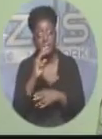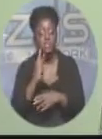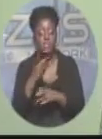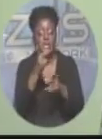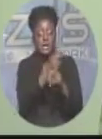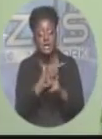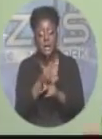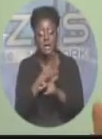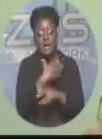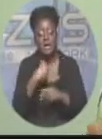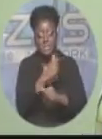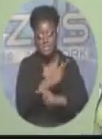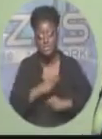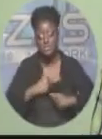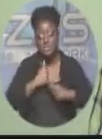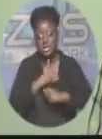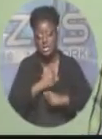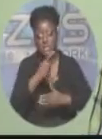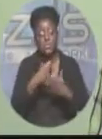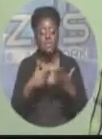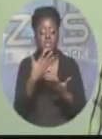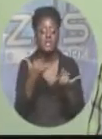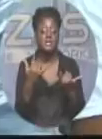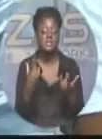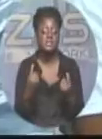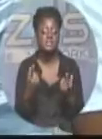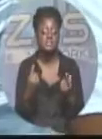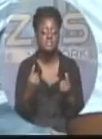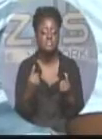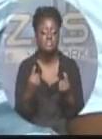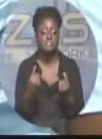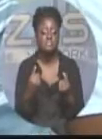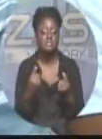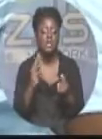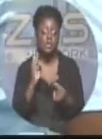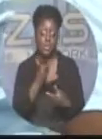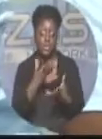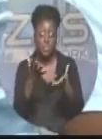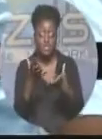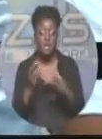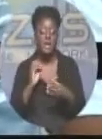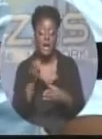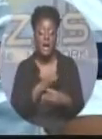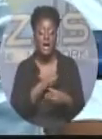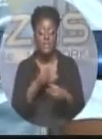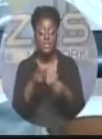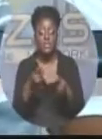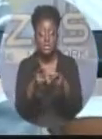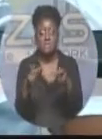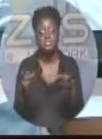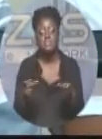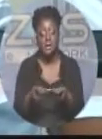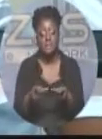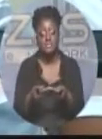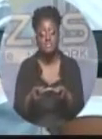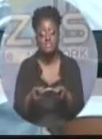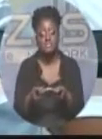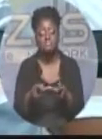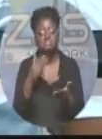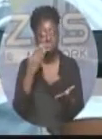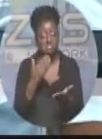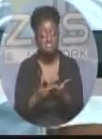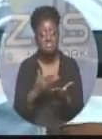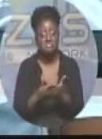And that's the reason why we're doing what we're doing. We want our sport. And I think it's a prime look. It's prime